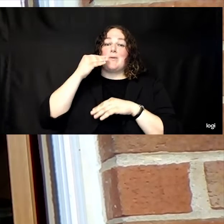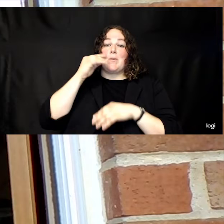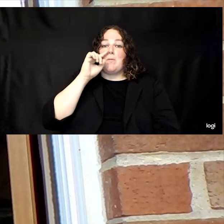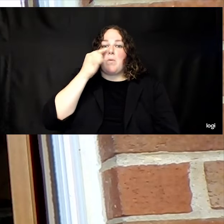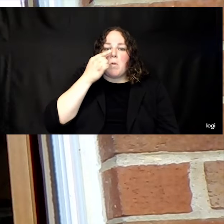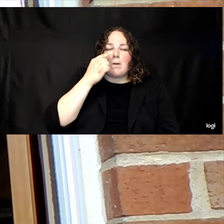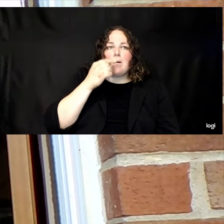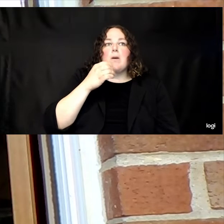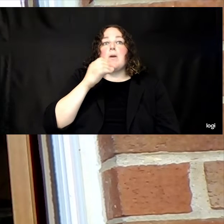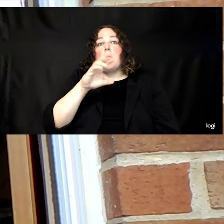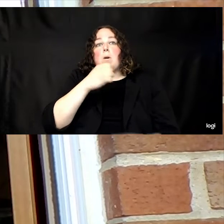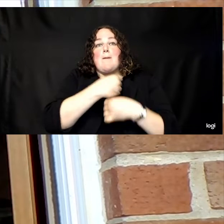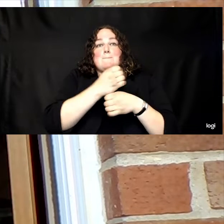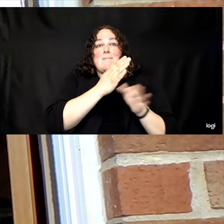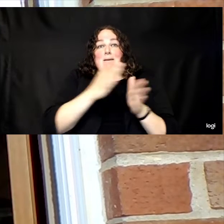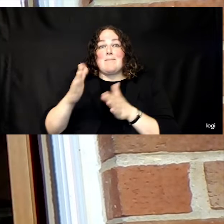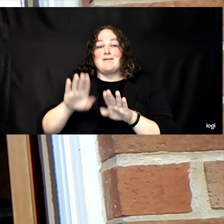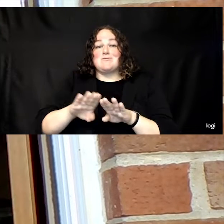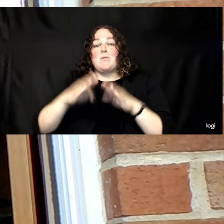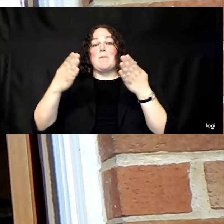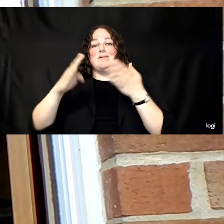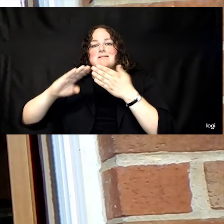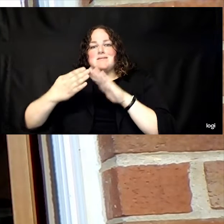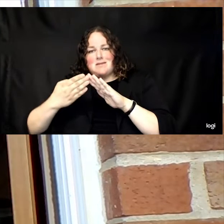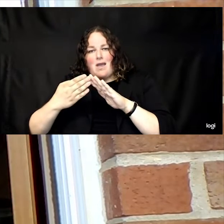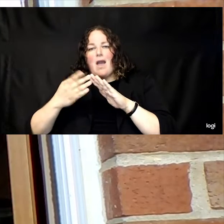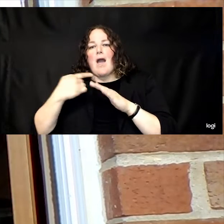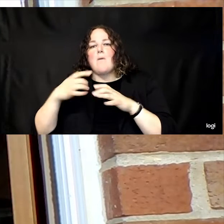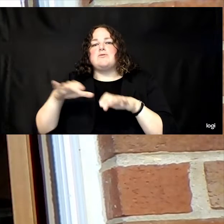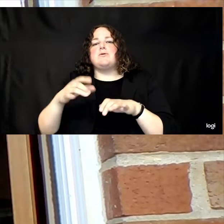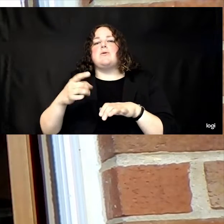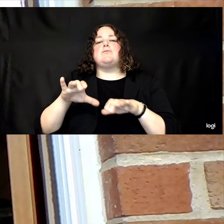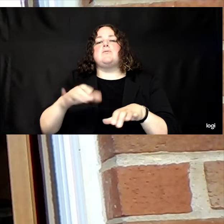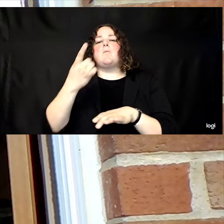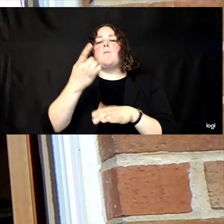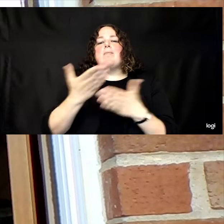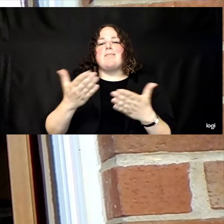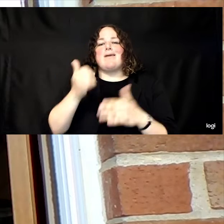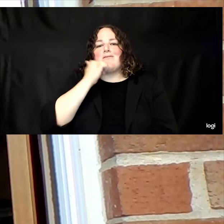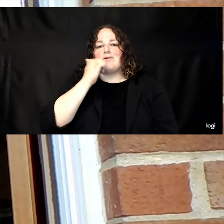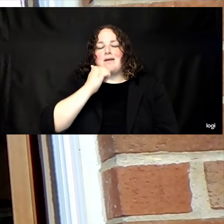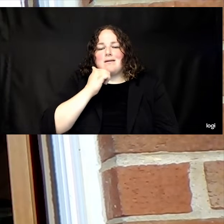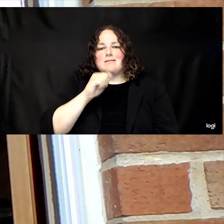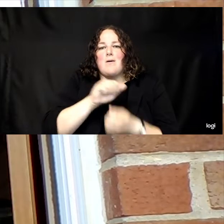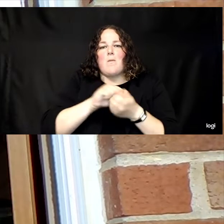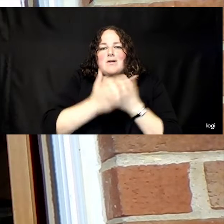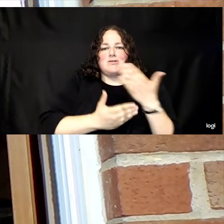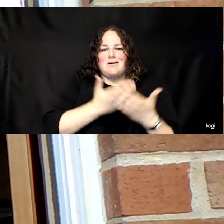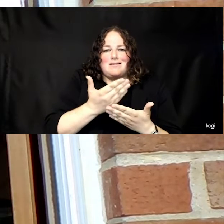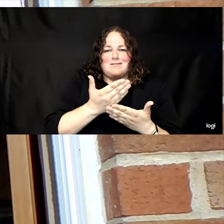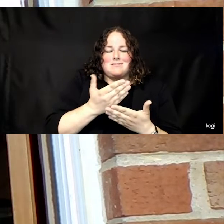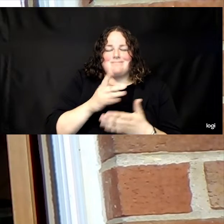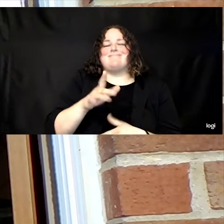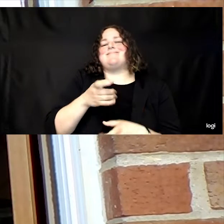city, I want you to do one thing every day: wash your hands. Just kidding. You should wash your hands, but that's not what I wanted